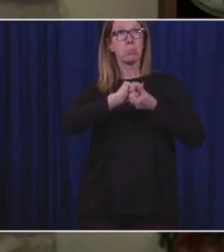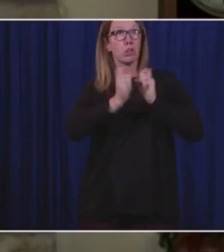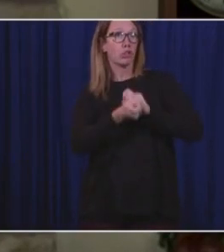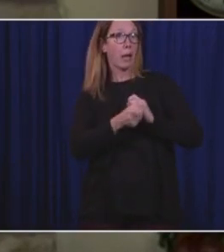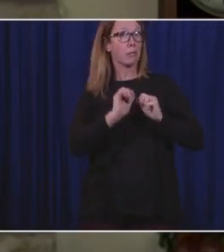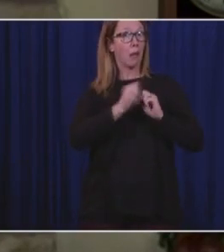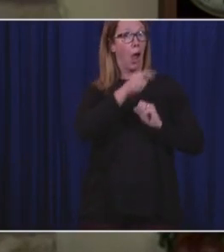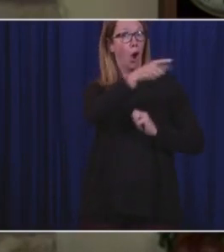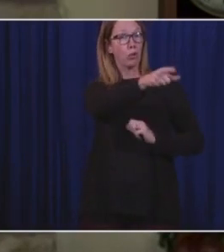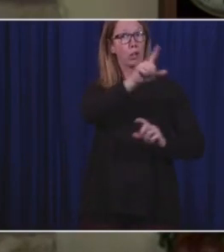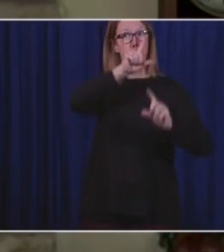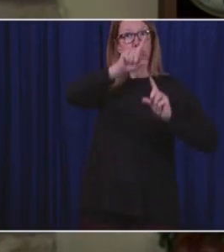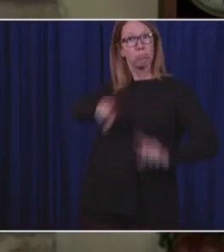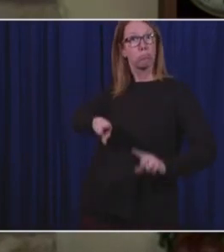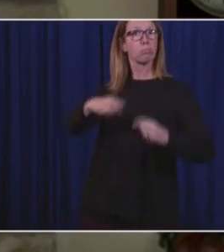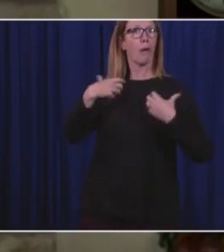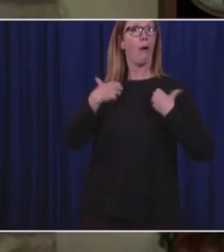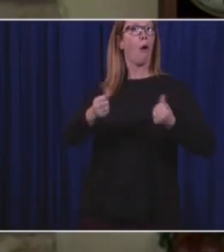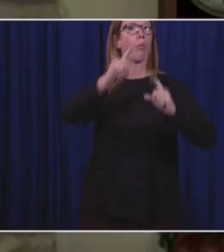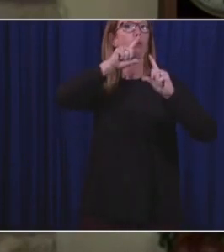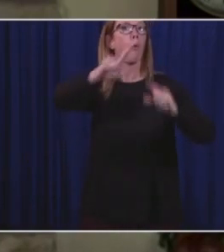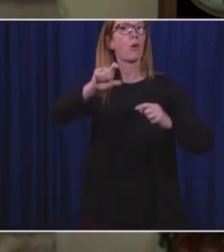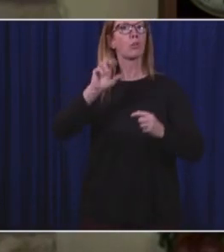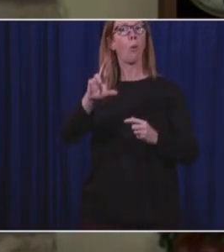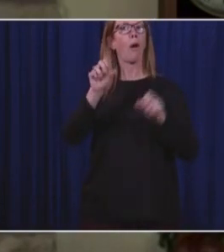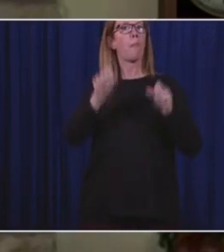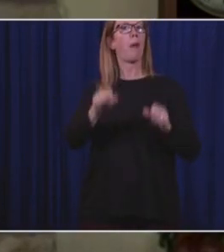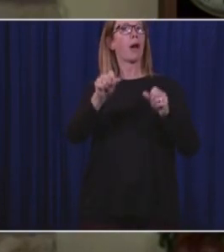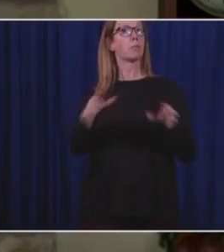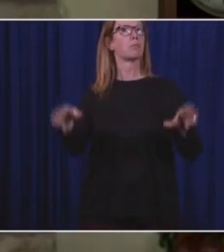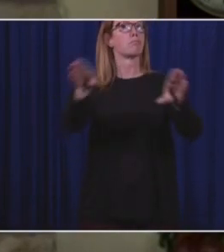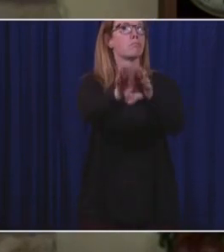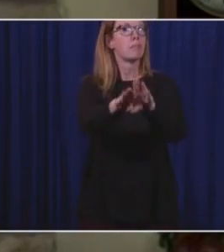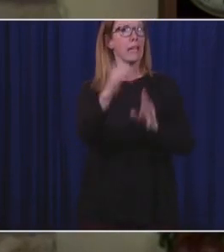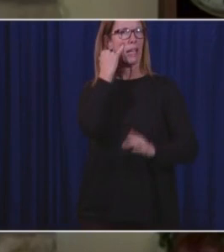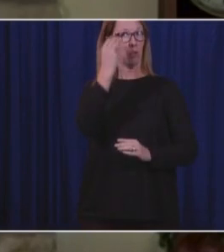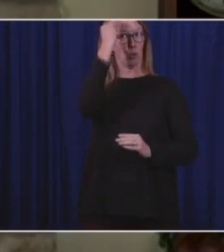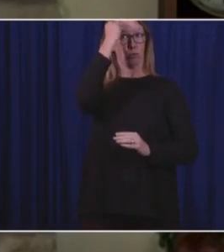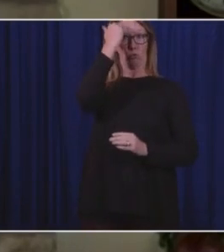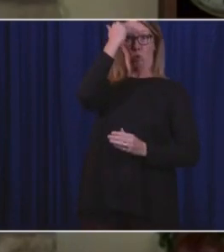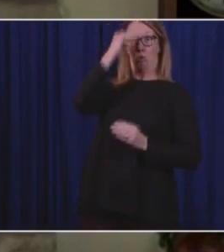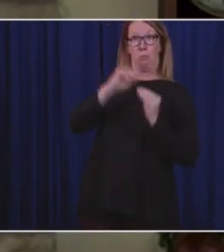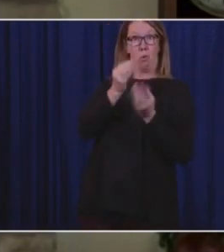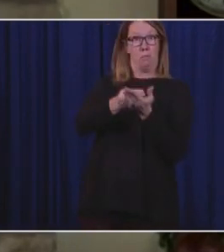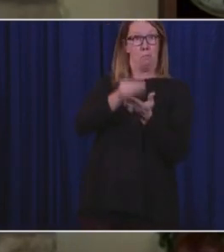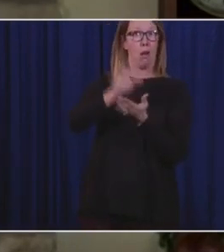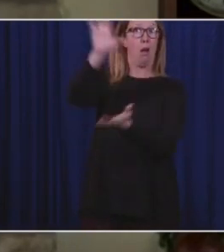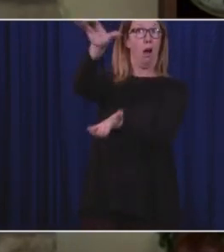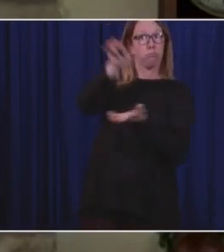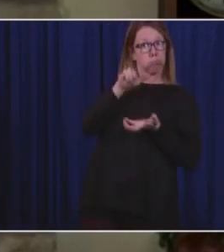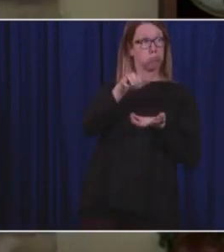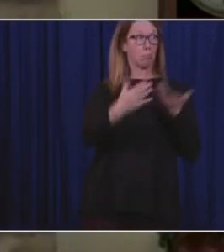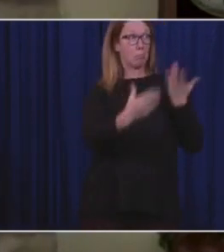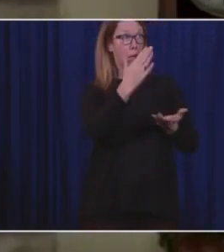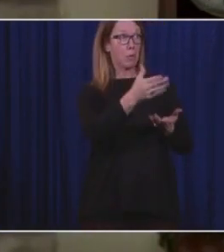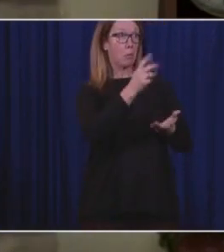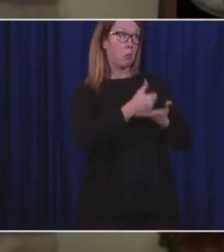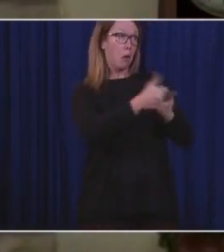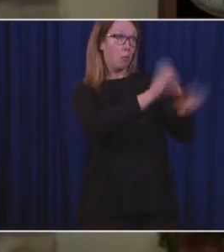orders, maybe even future shutdowns, if you knew that there was funding coming along that would help some of those businesses? Yes, it